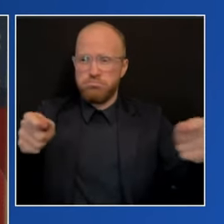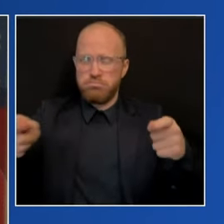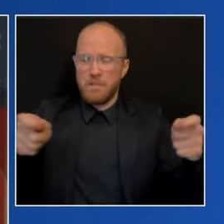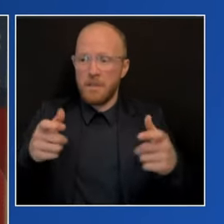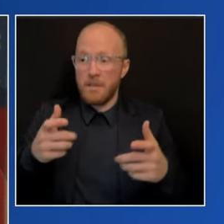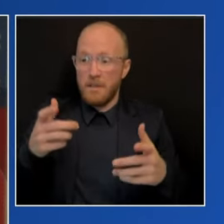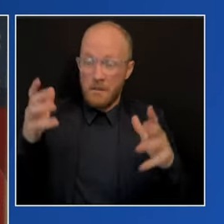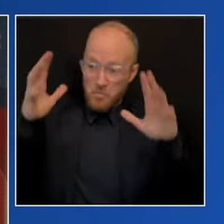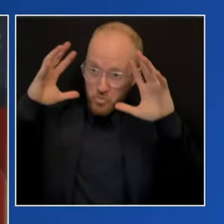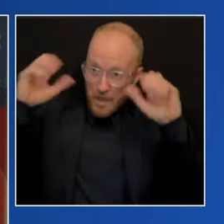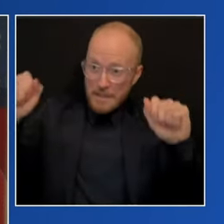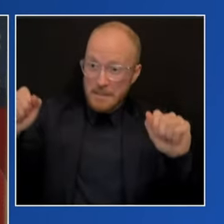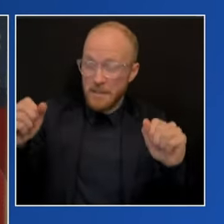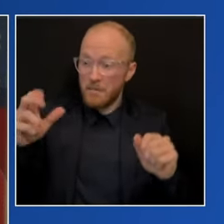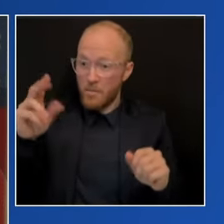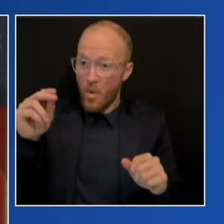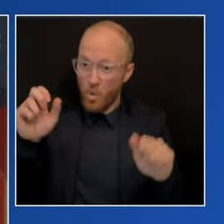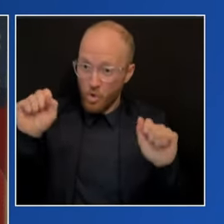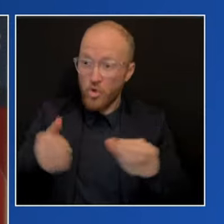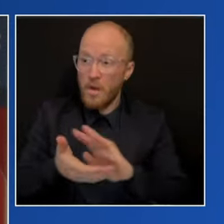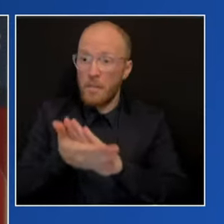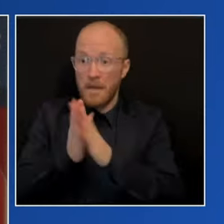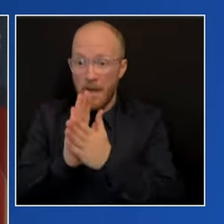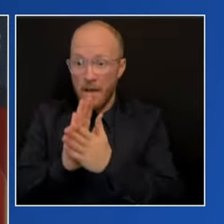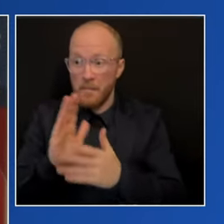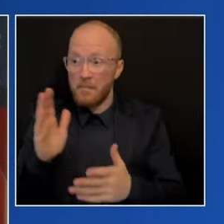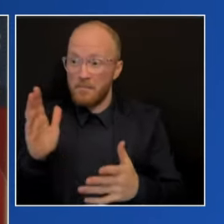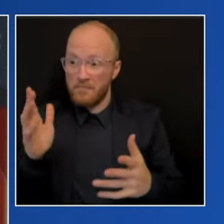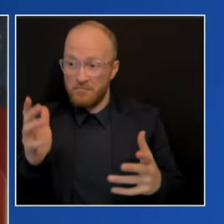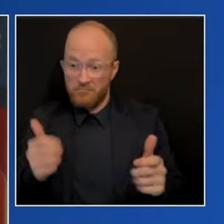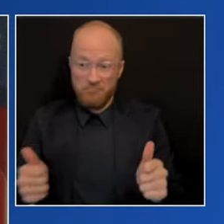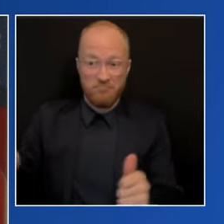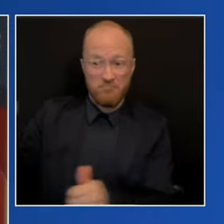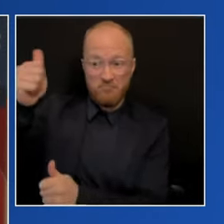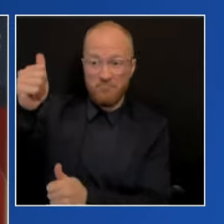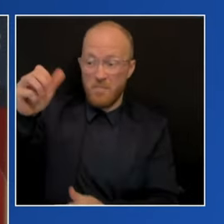president, but a future monarch, in effect.